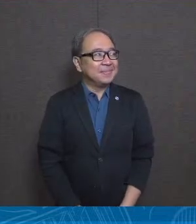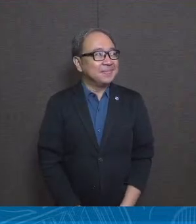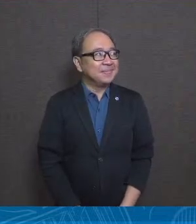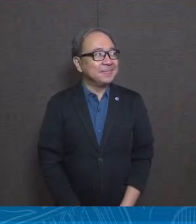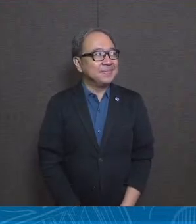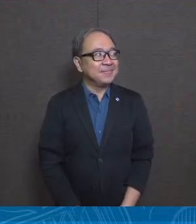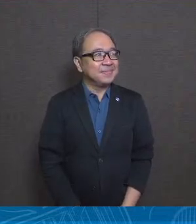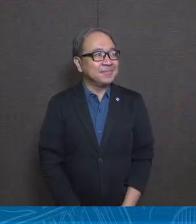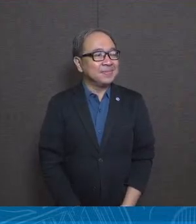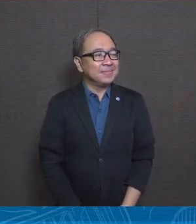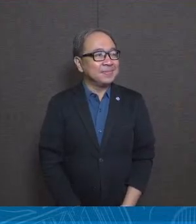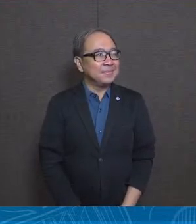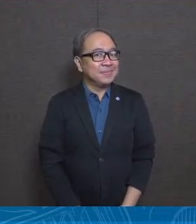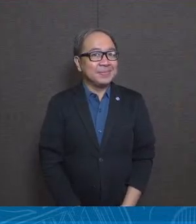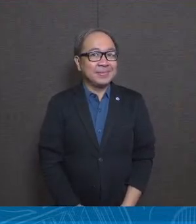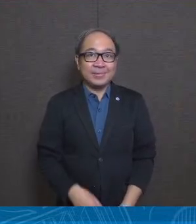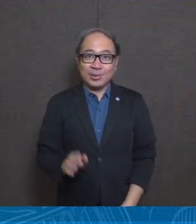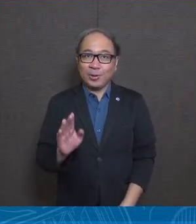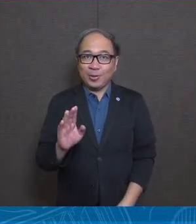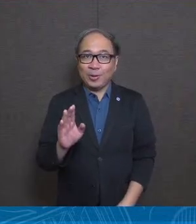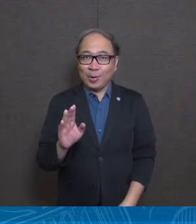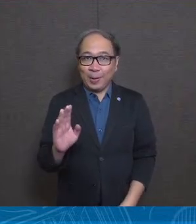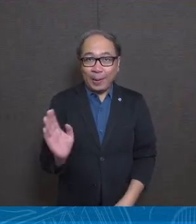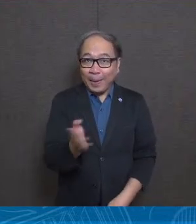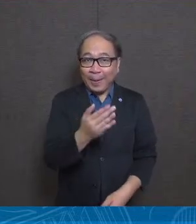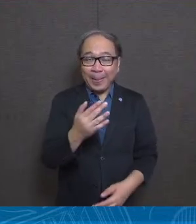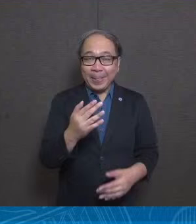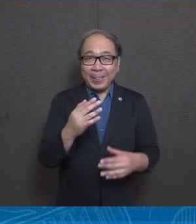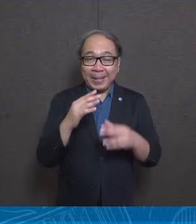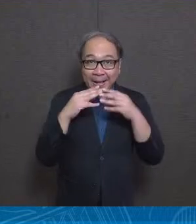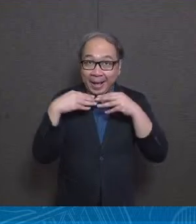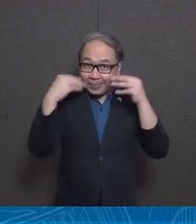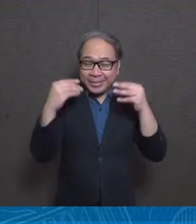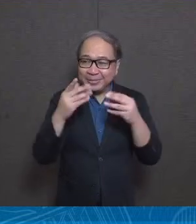So everybody is happy. We need more emojis.